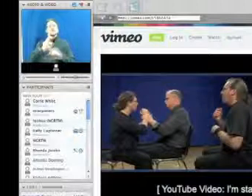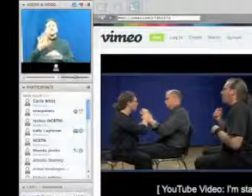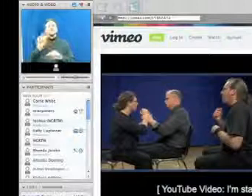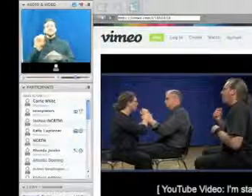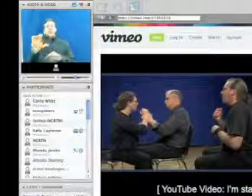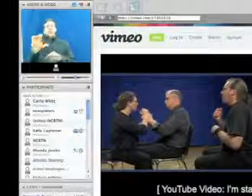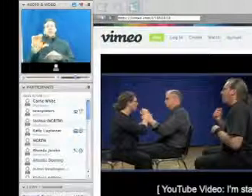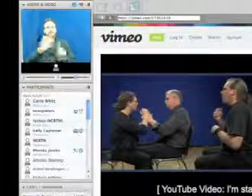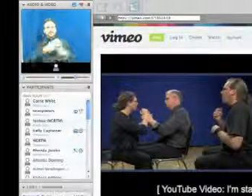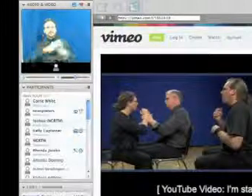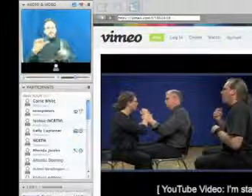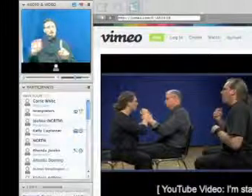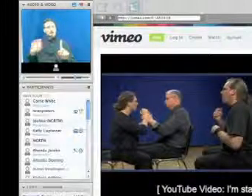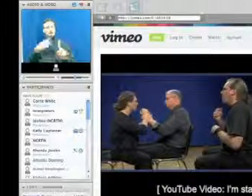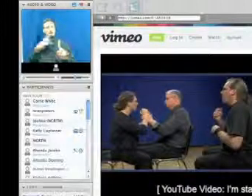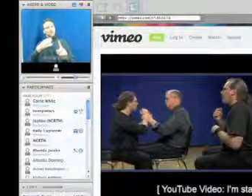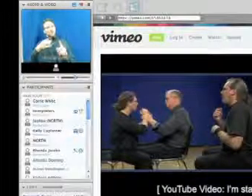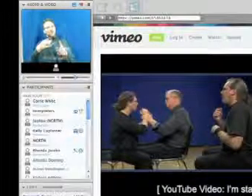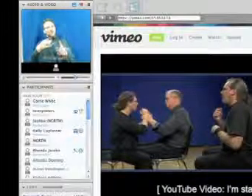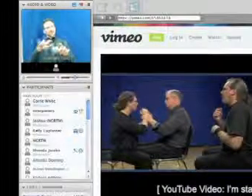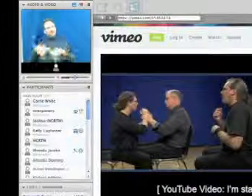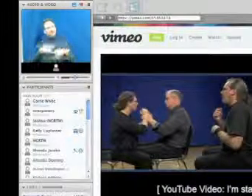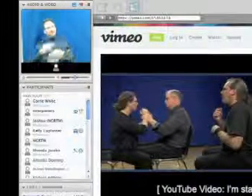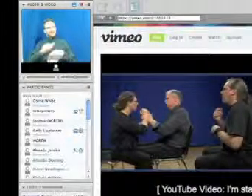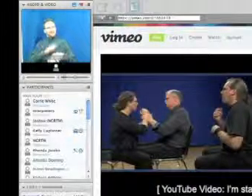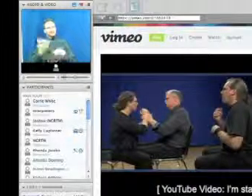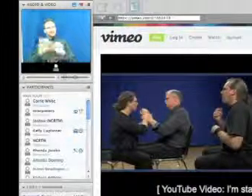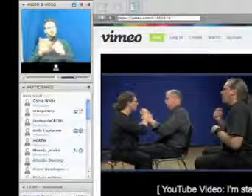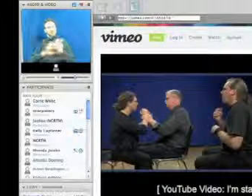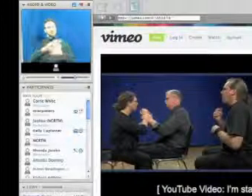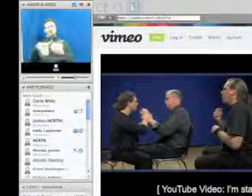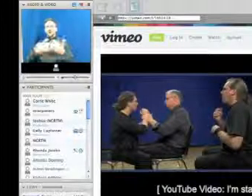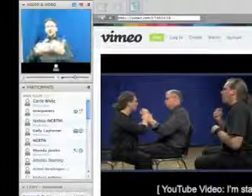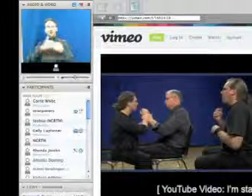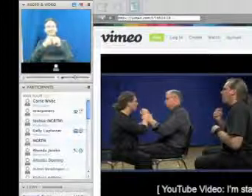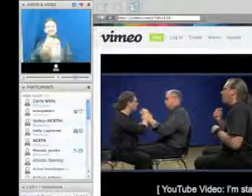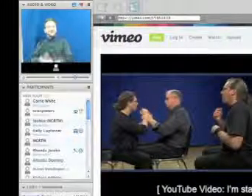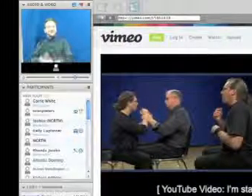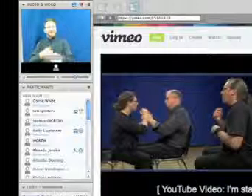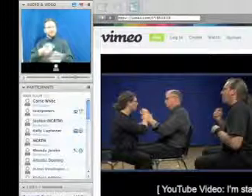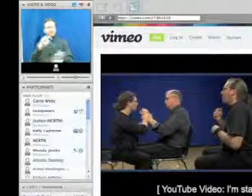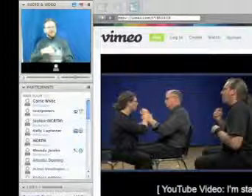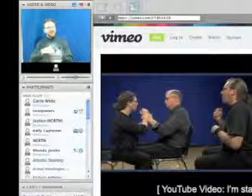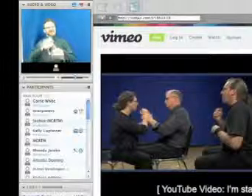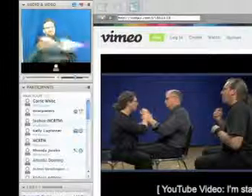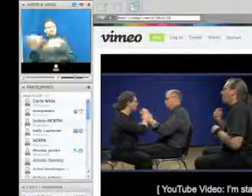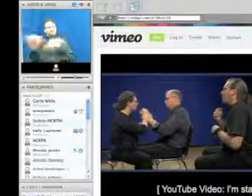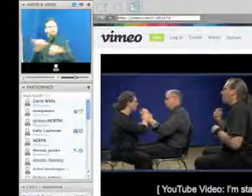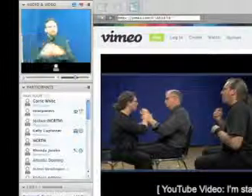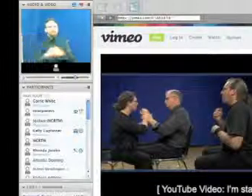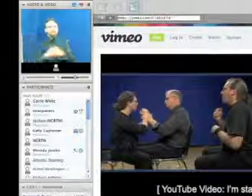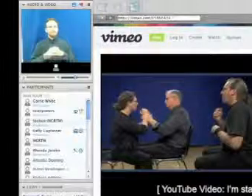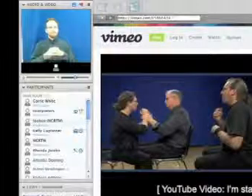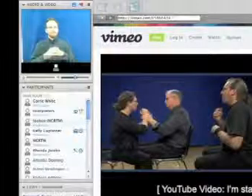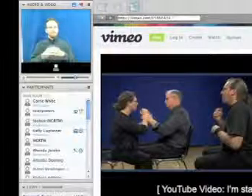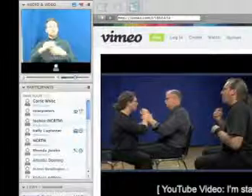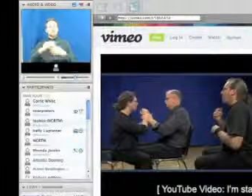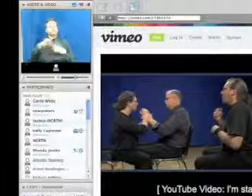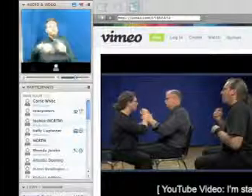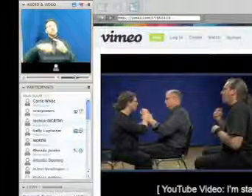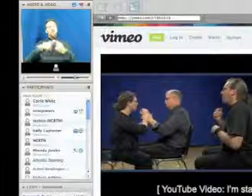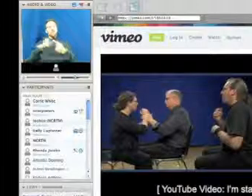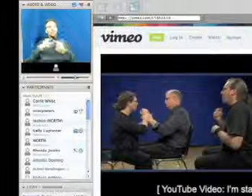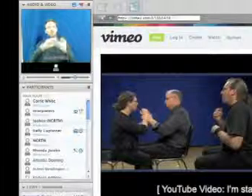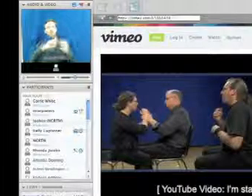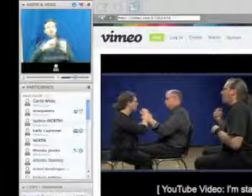I will play it also just so we're about on the same page. And let me know when you've gotten there.